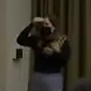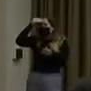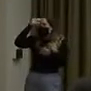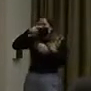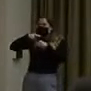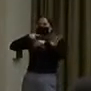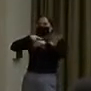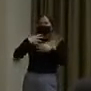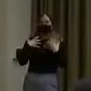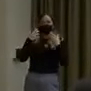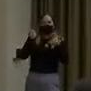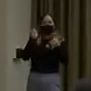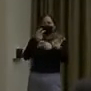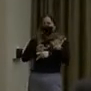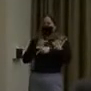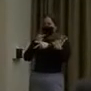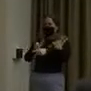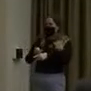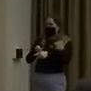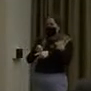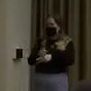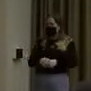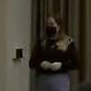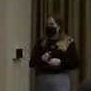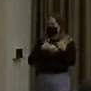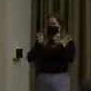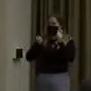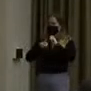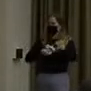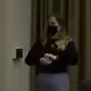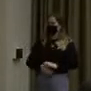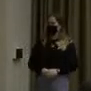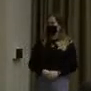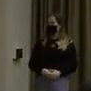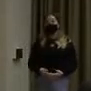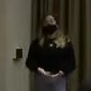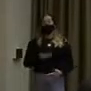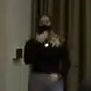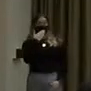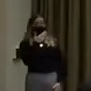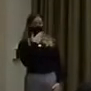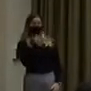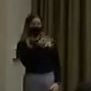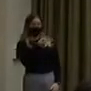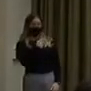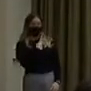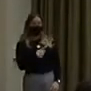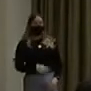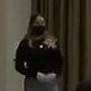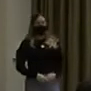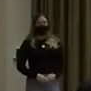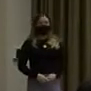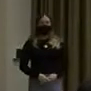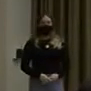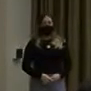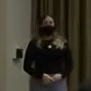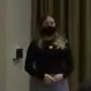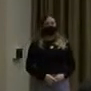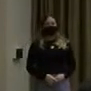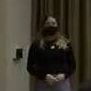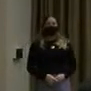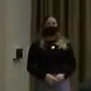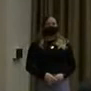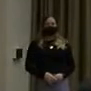healthcare and get out of this? I'm glad you asked that, Dr. Poser. Well, One of the things is that palliative